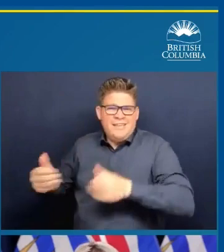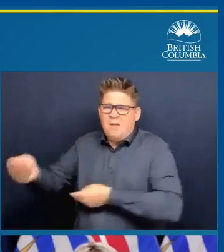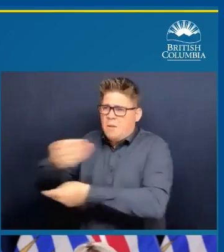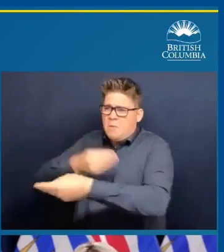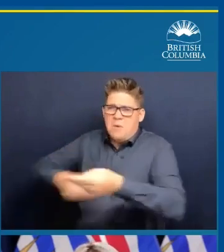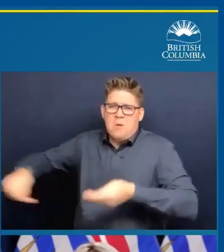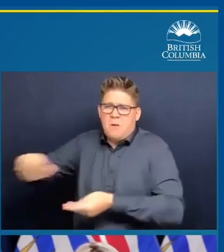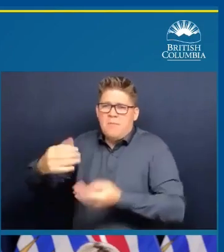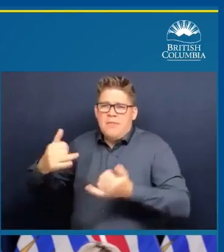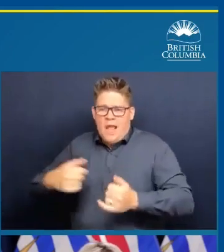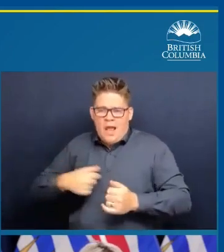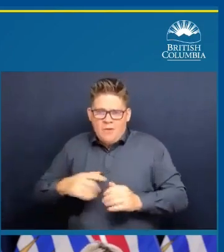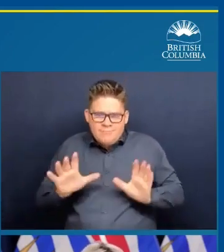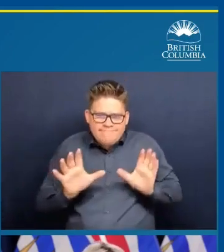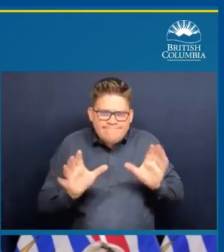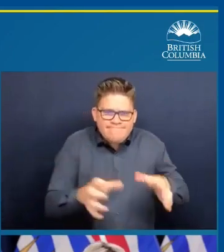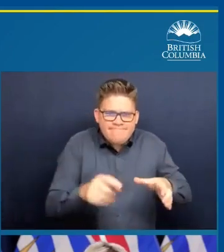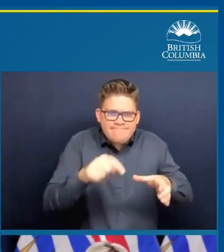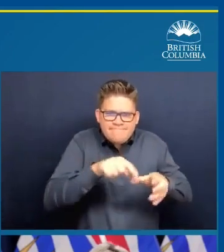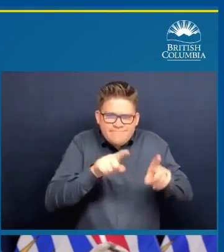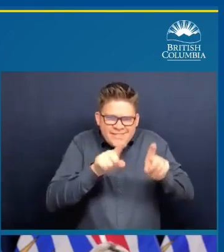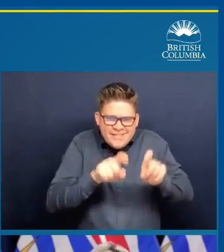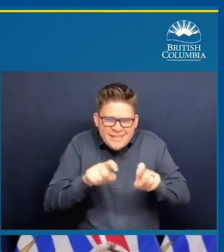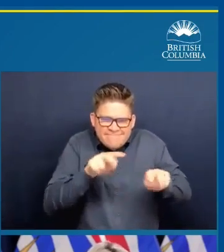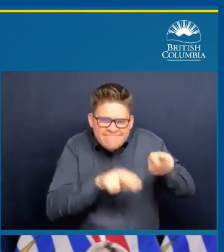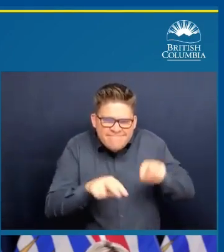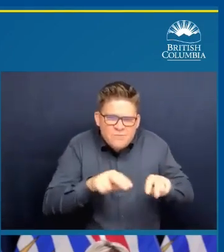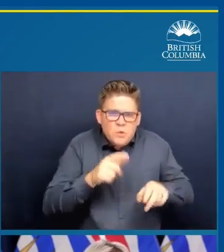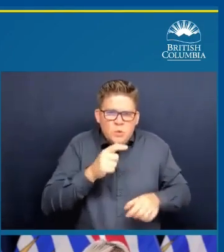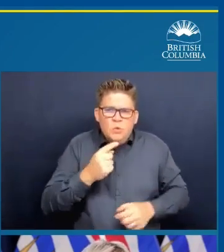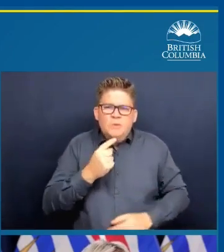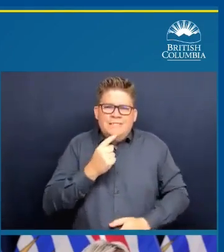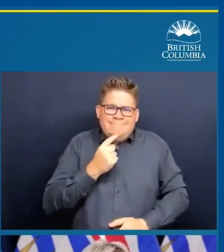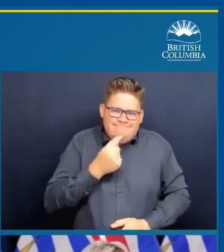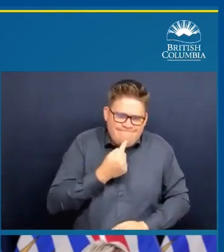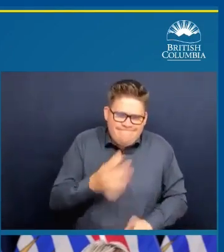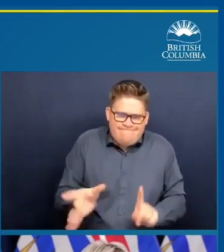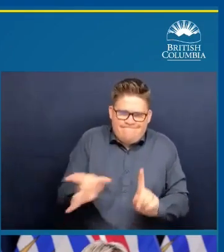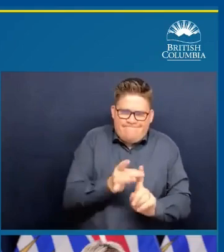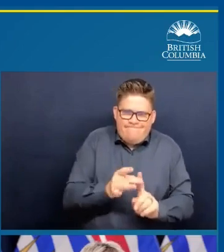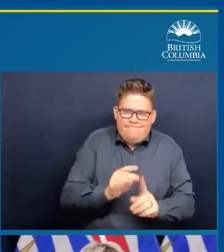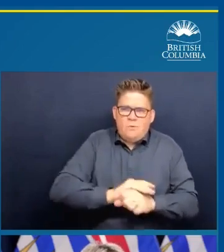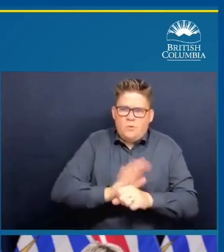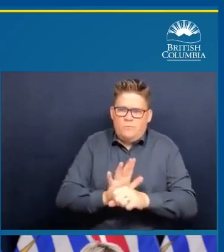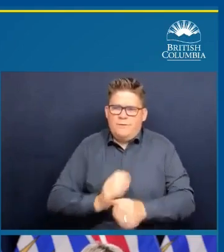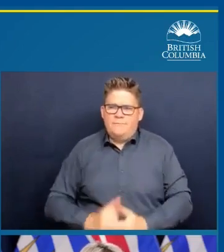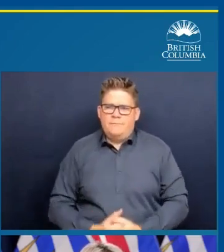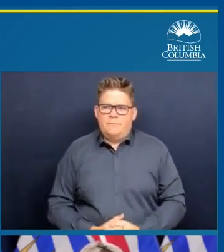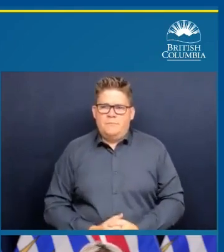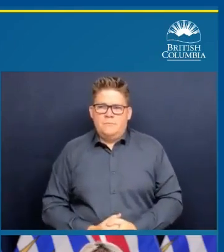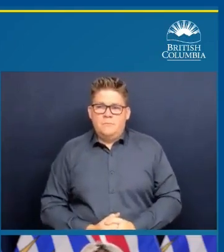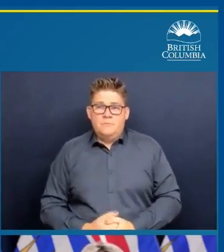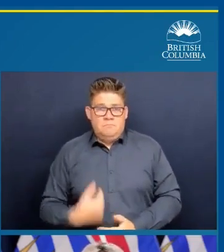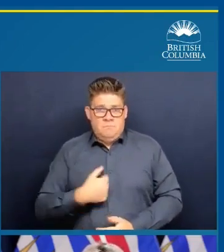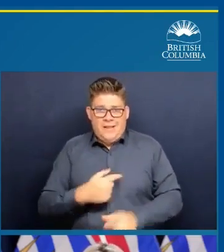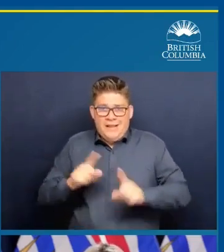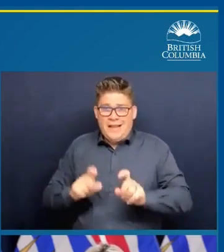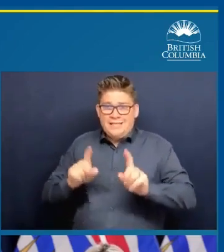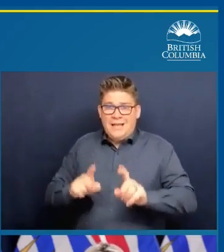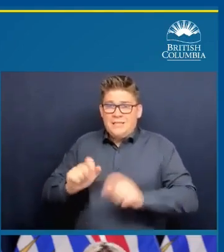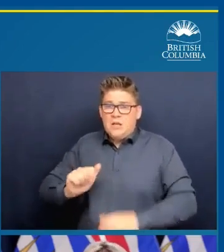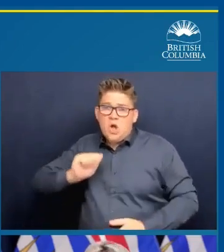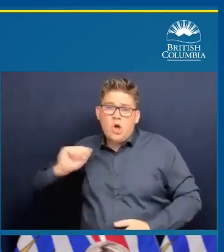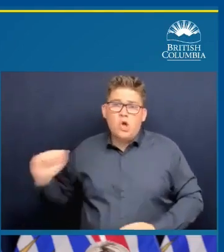is following the people who have severe illness. And as we've seen in the last few weeks, our hospitalization rate has actually started to